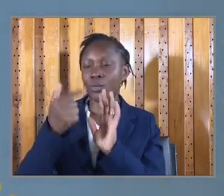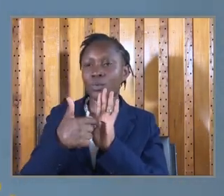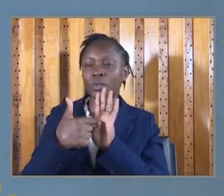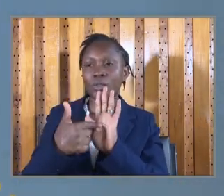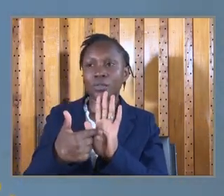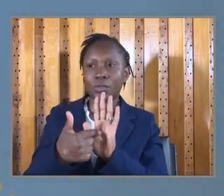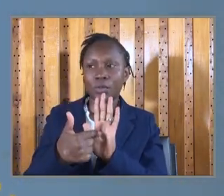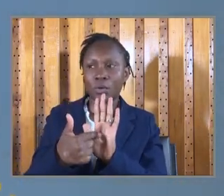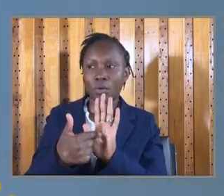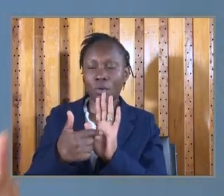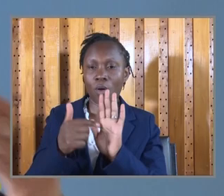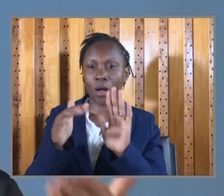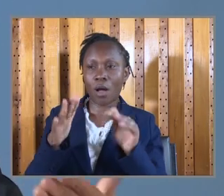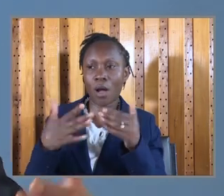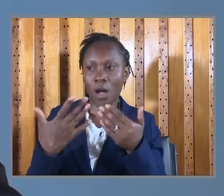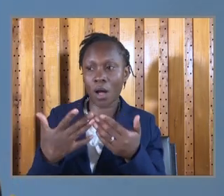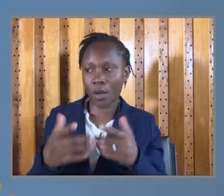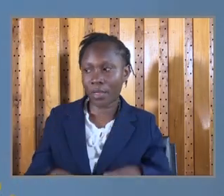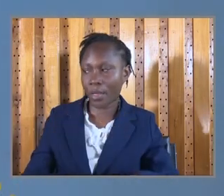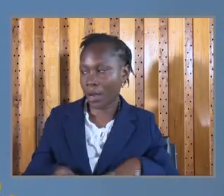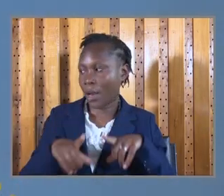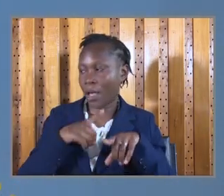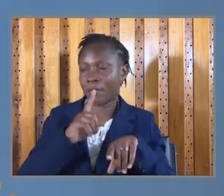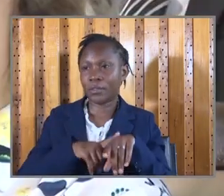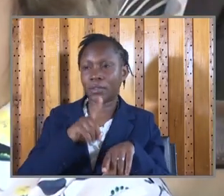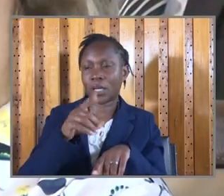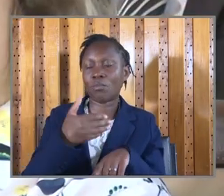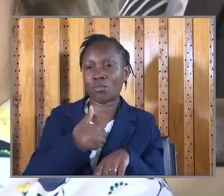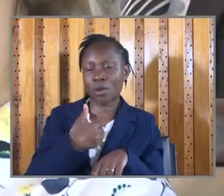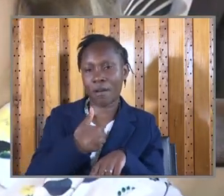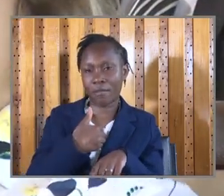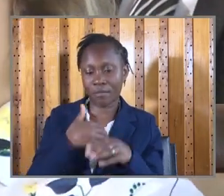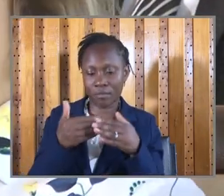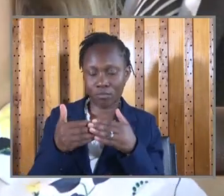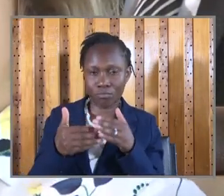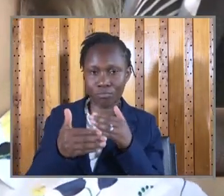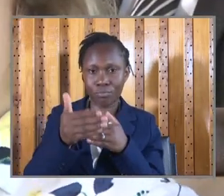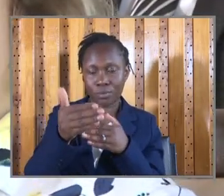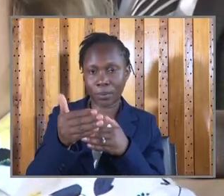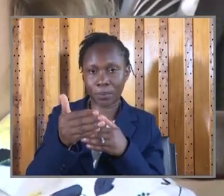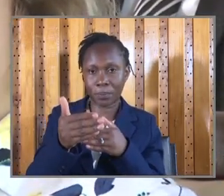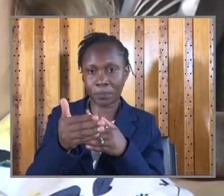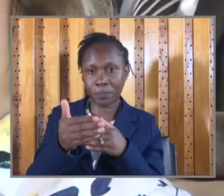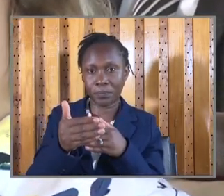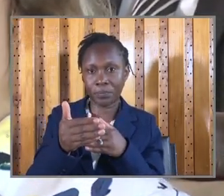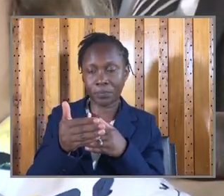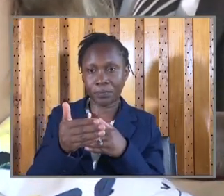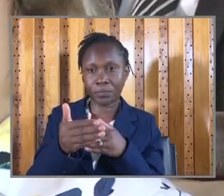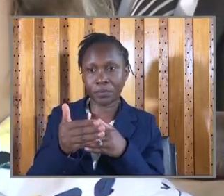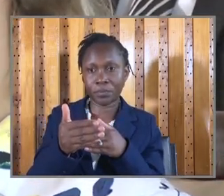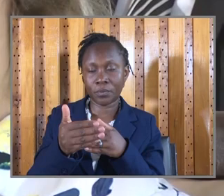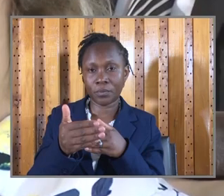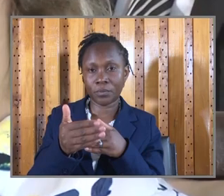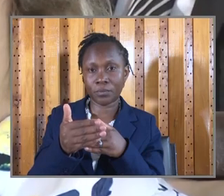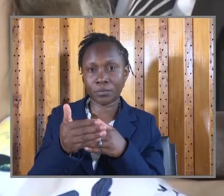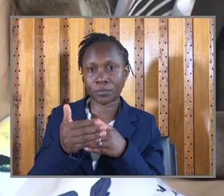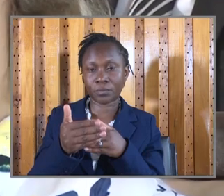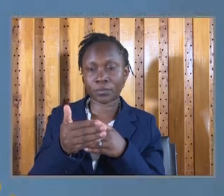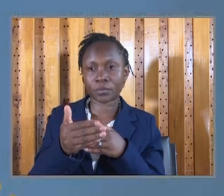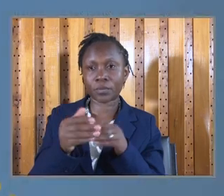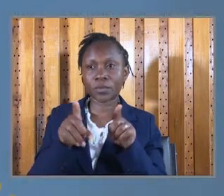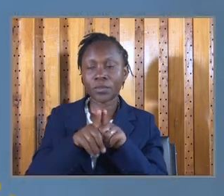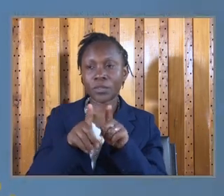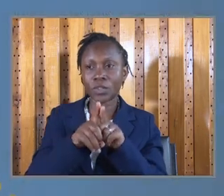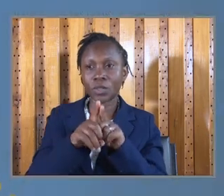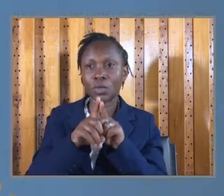a lot in the lifetime that you have ahead of you. The European Green Deal itself was a response to a